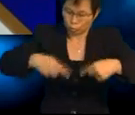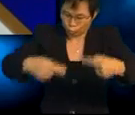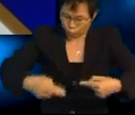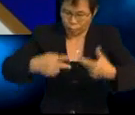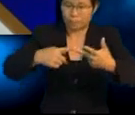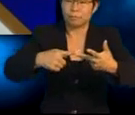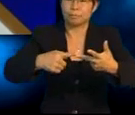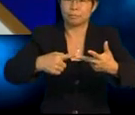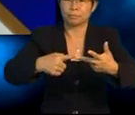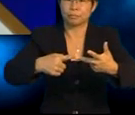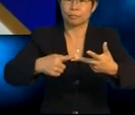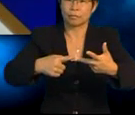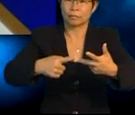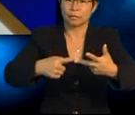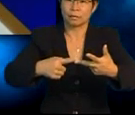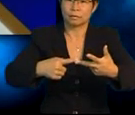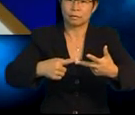rollers,